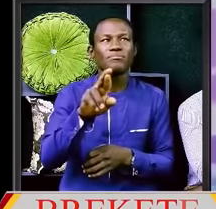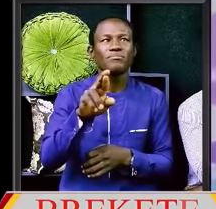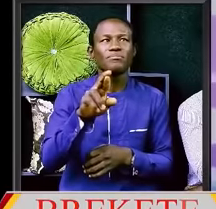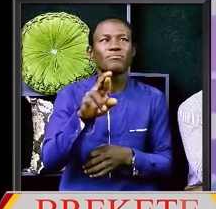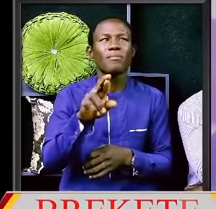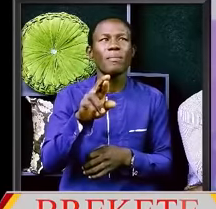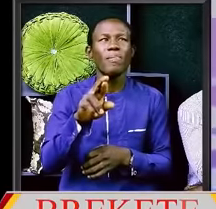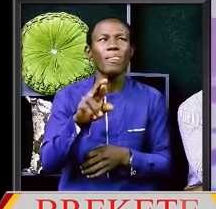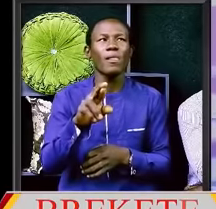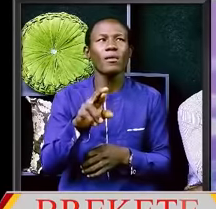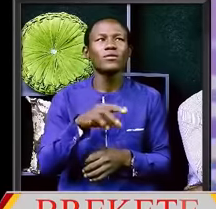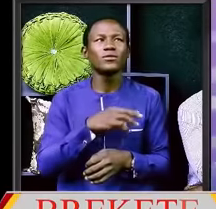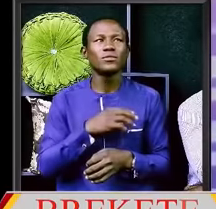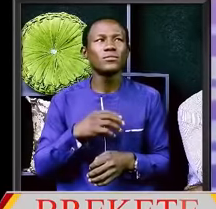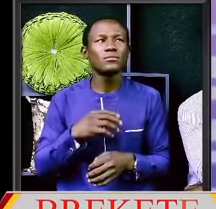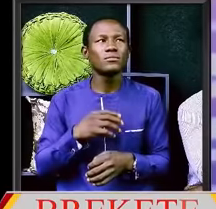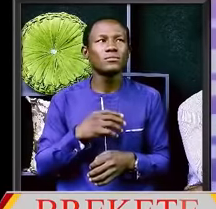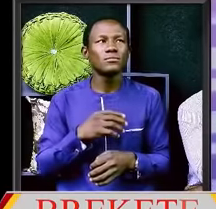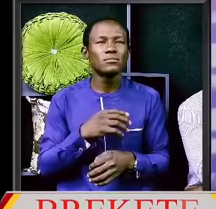make we hear.